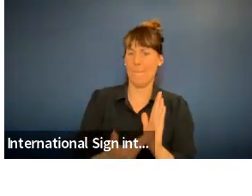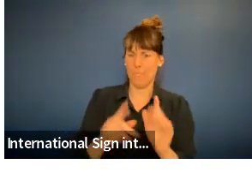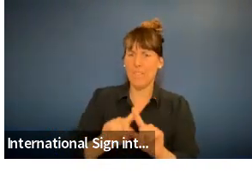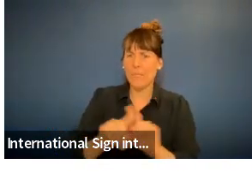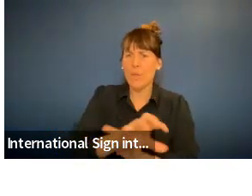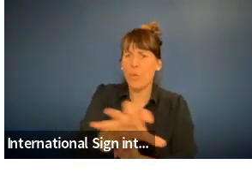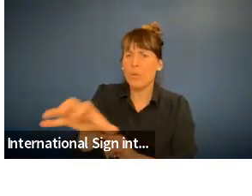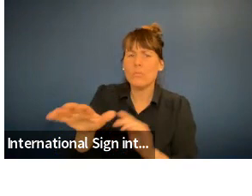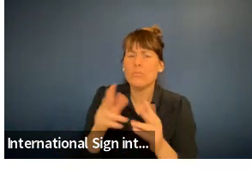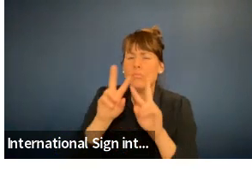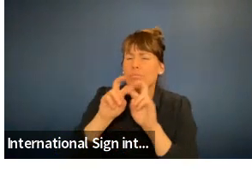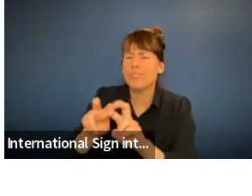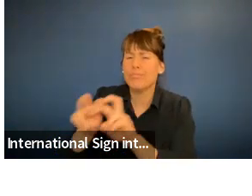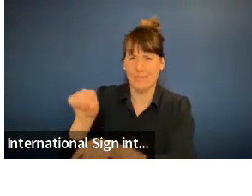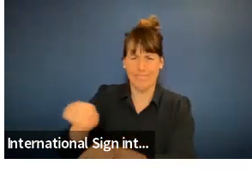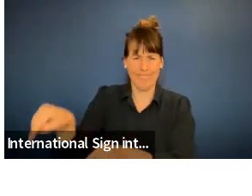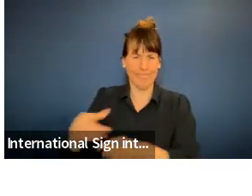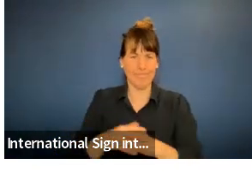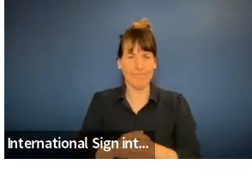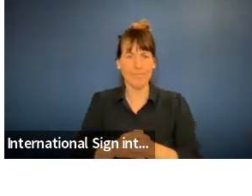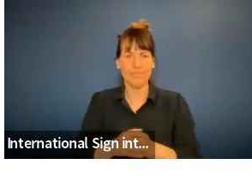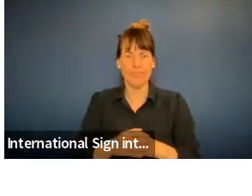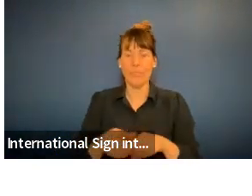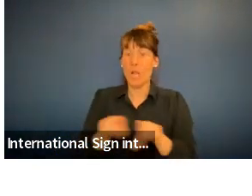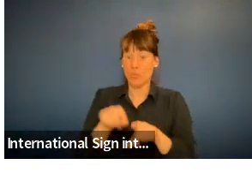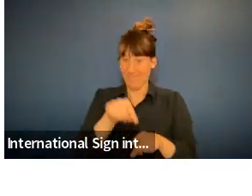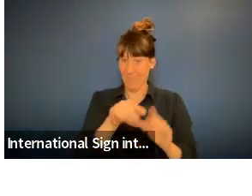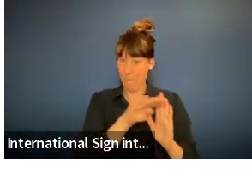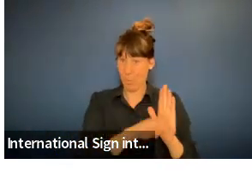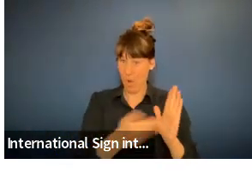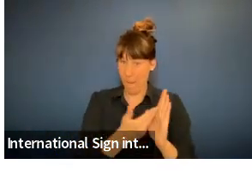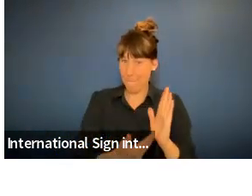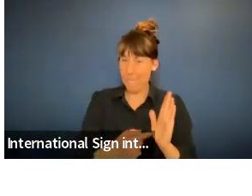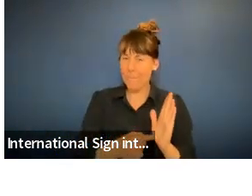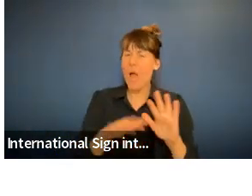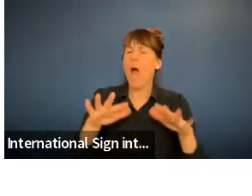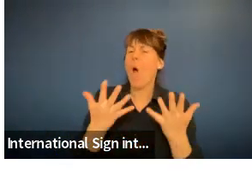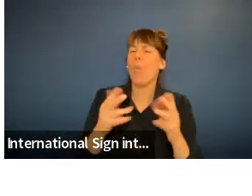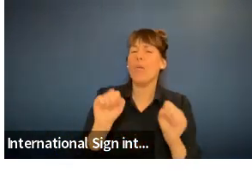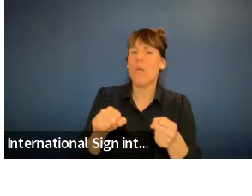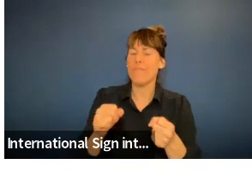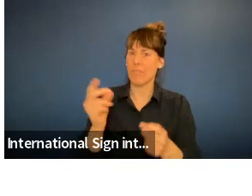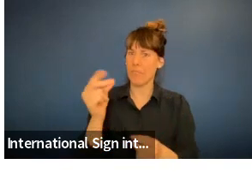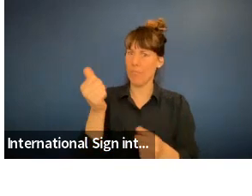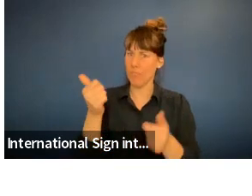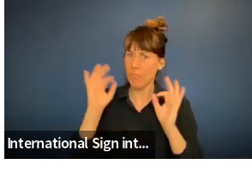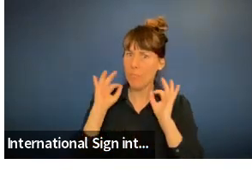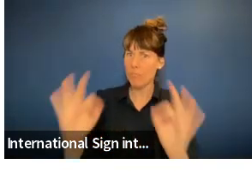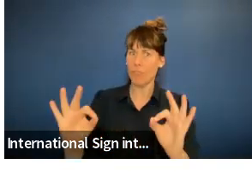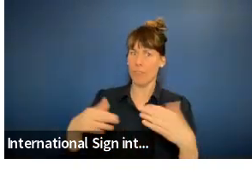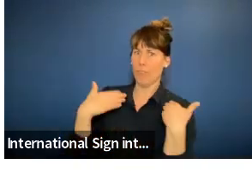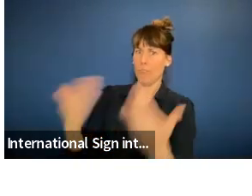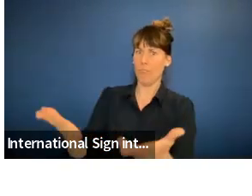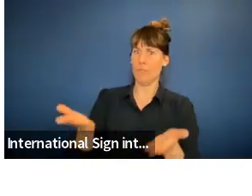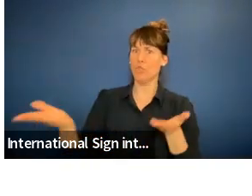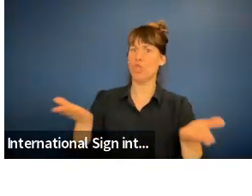need impact evaluations of social health protection on health outcomes and financial protection amongst people with disabilities.